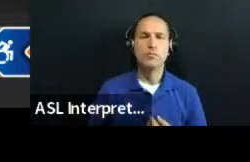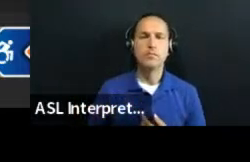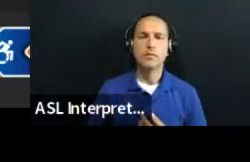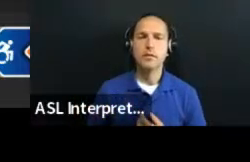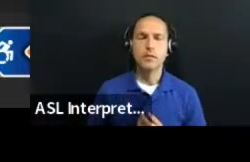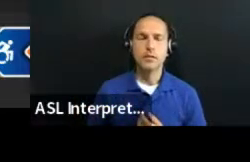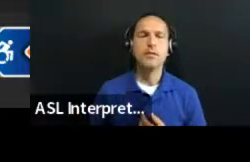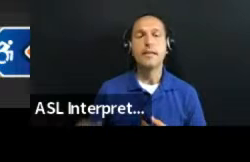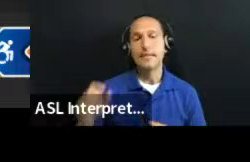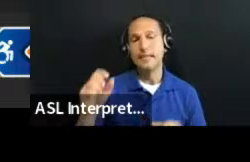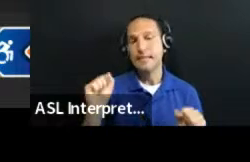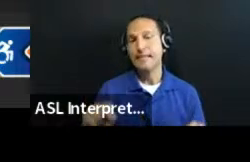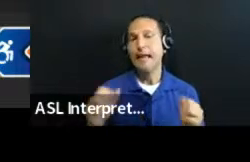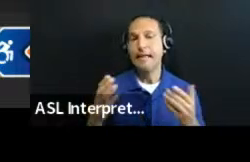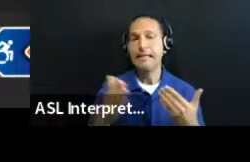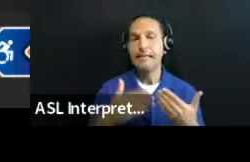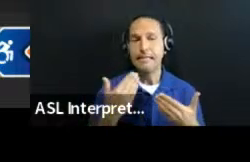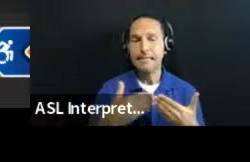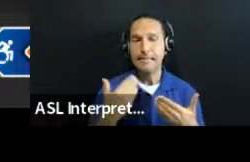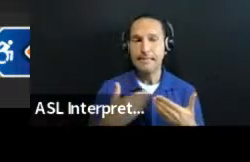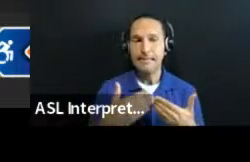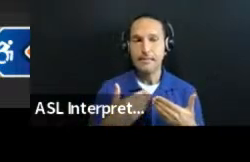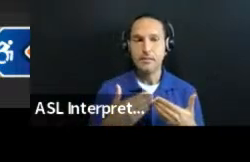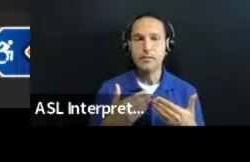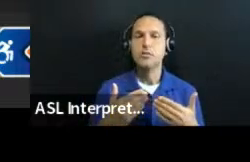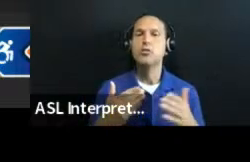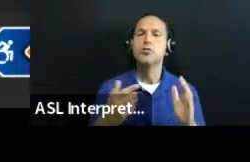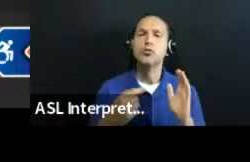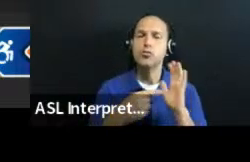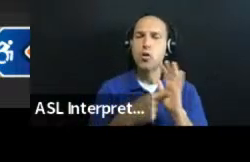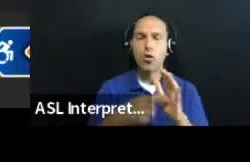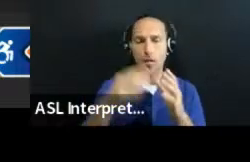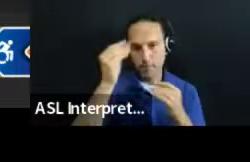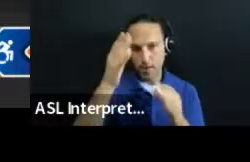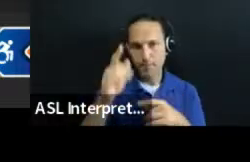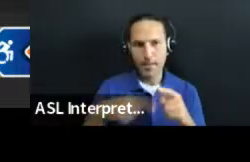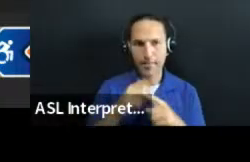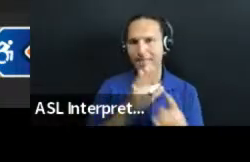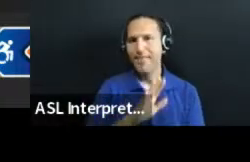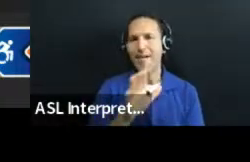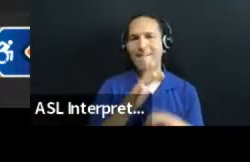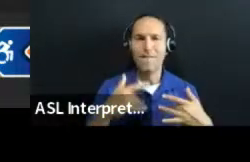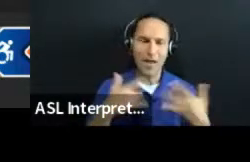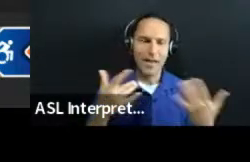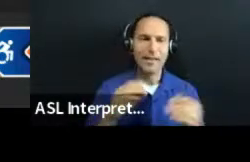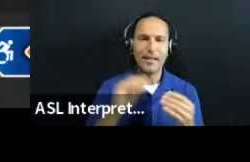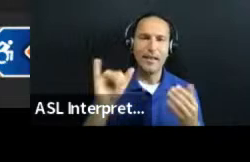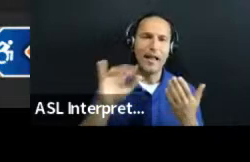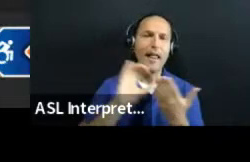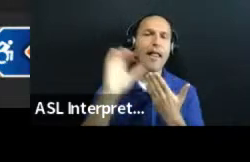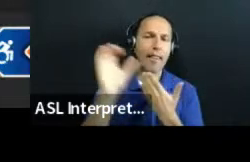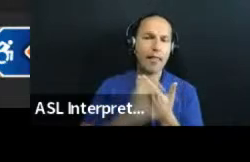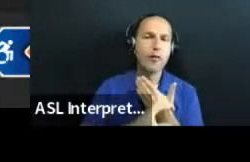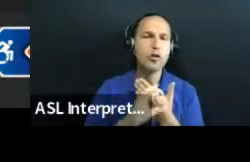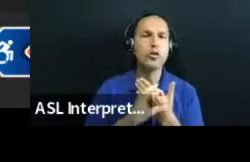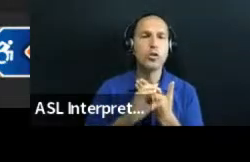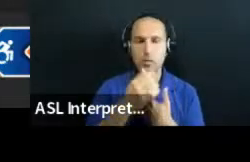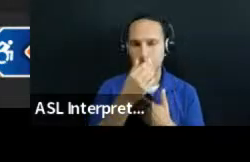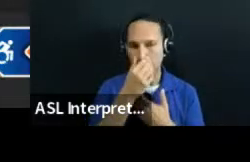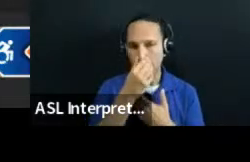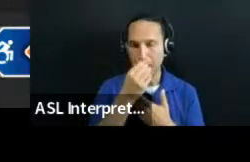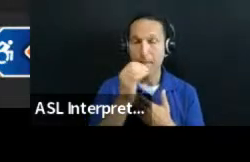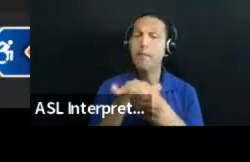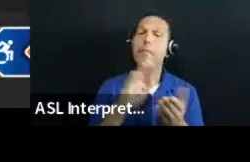to easily put information about their events out in a calendar format that